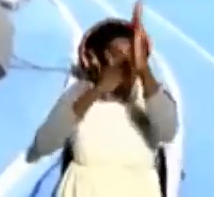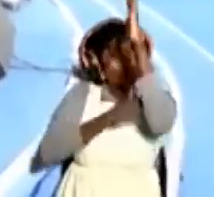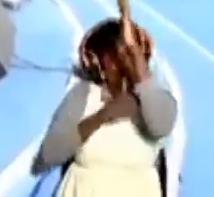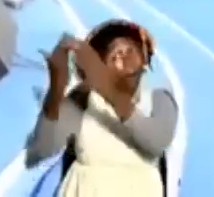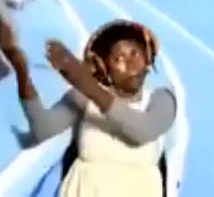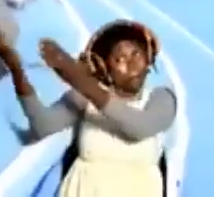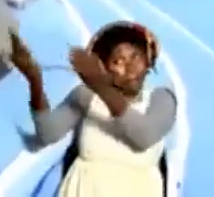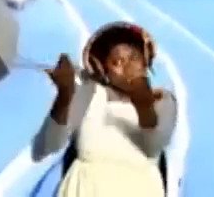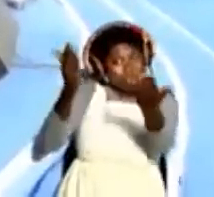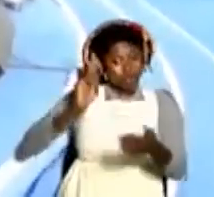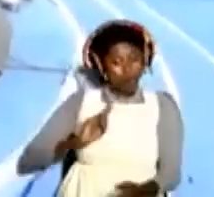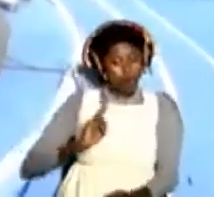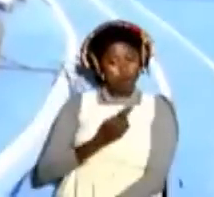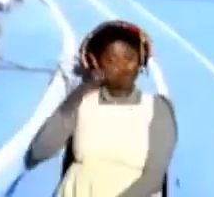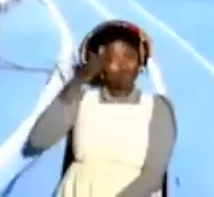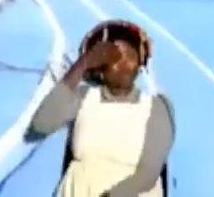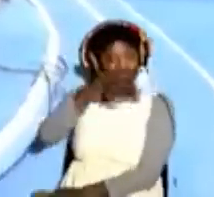into,